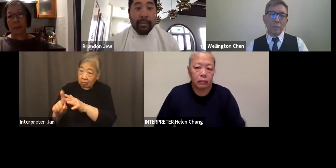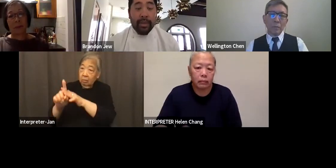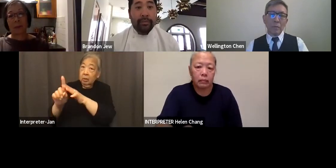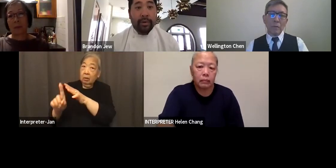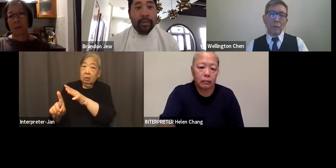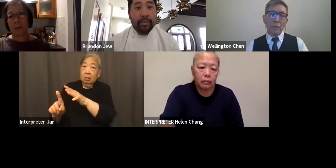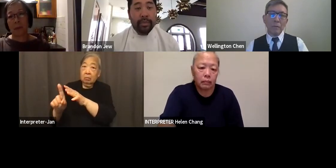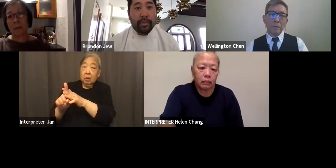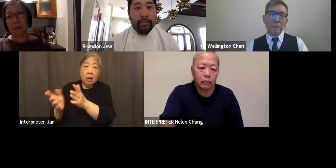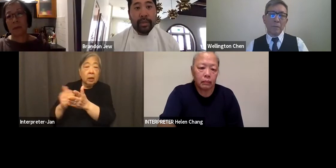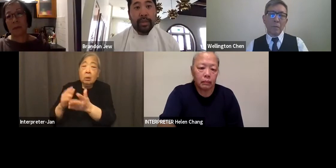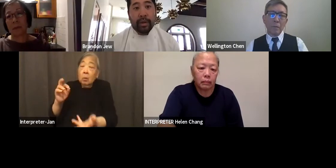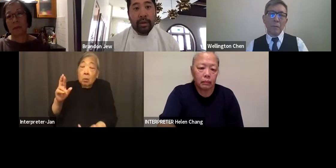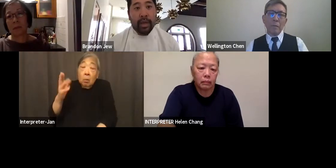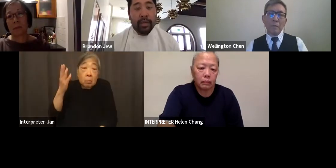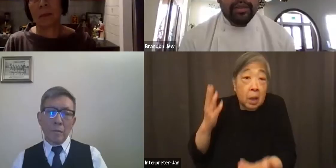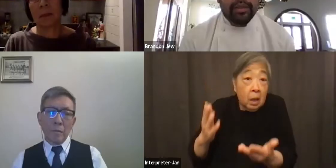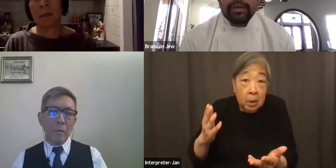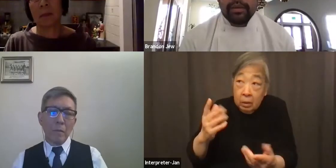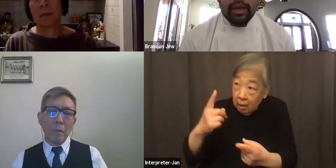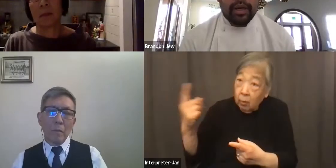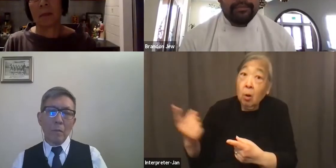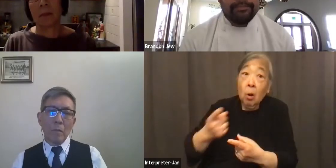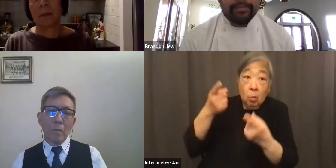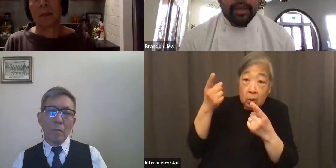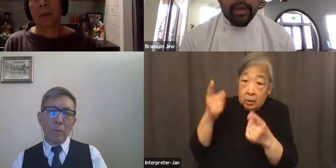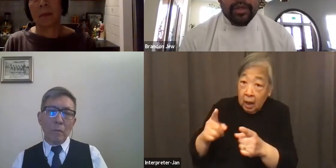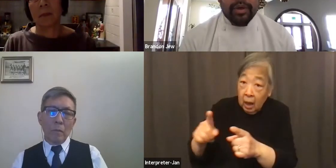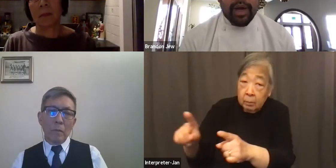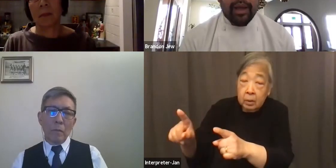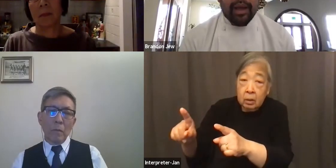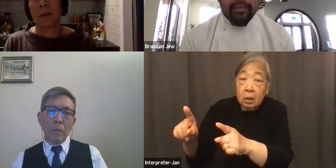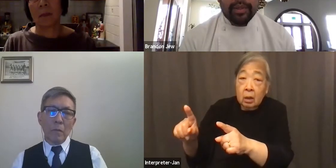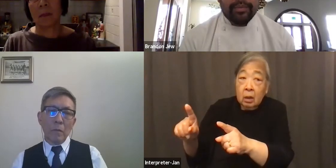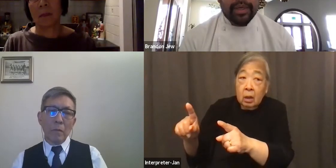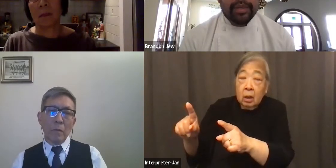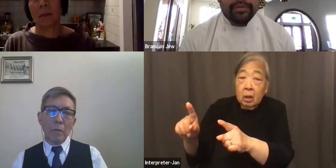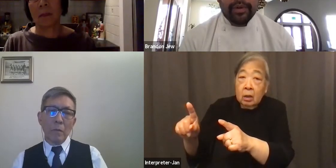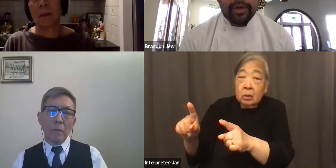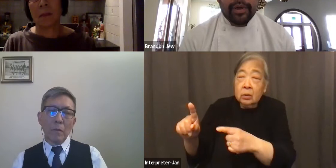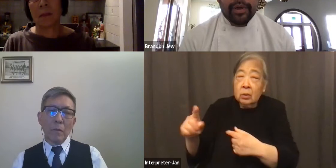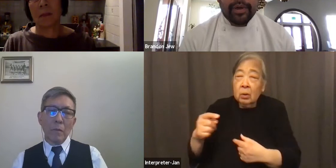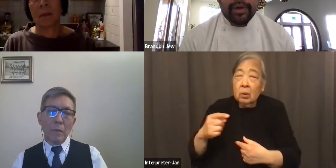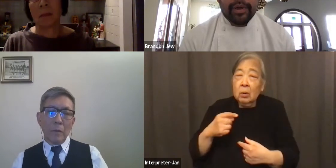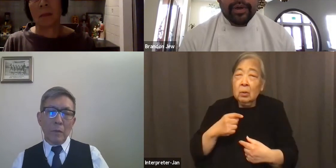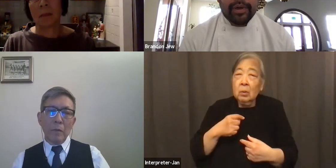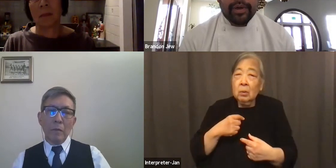Or maybe they have always been there. And so I come with a mix of